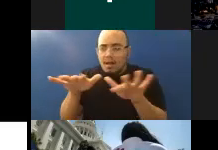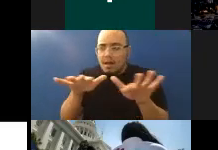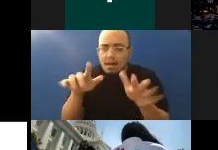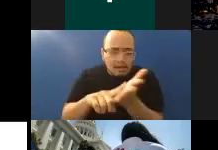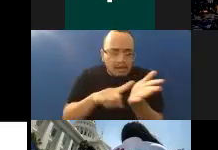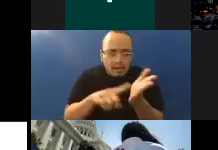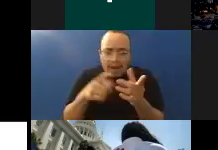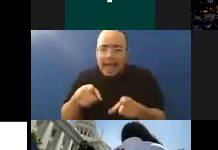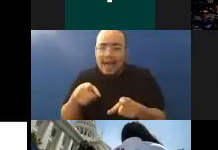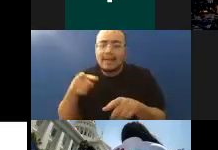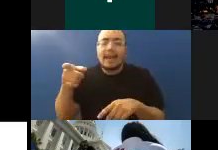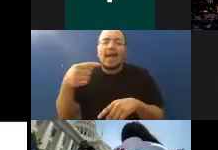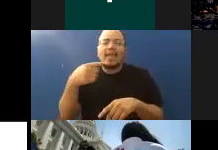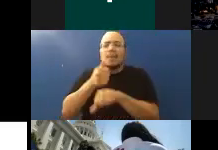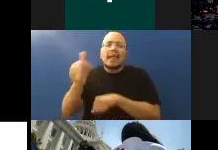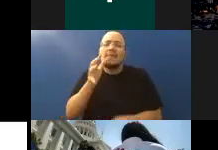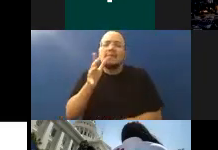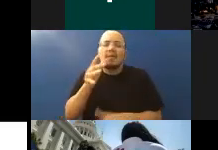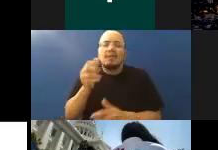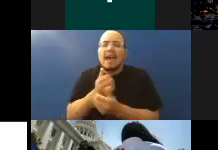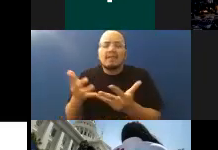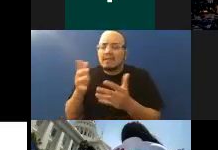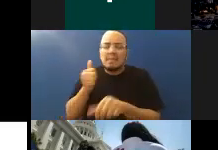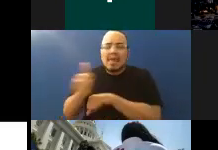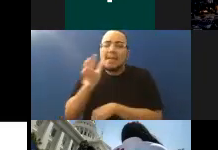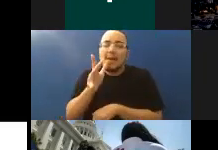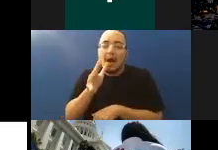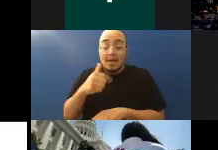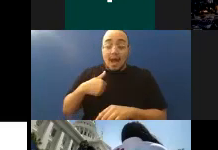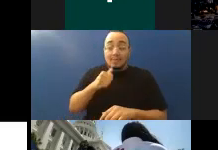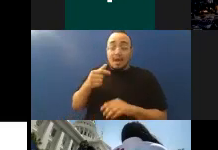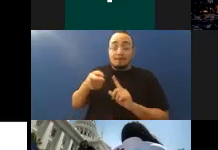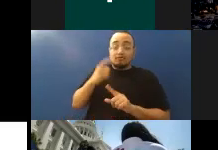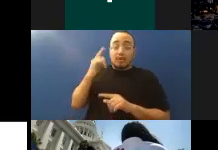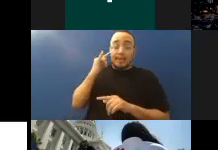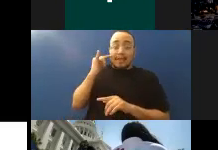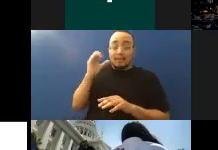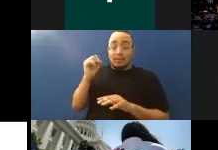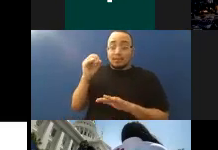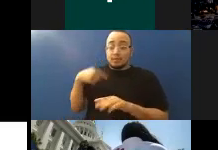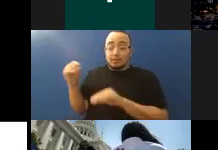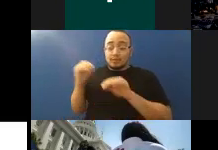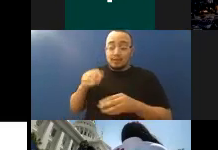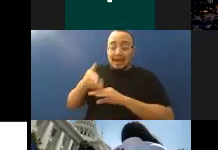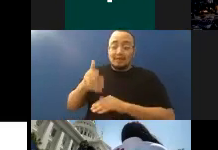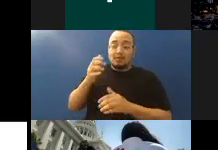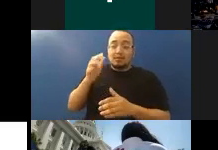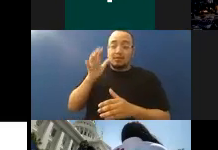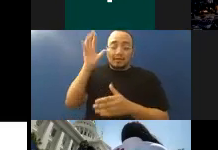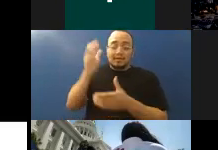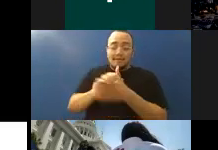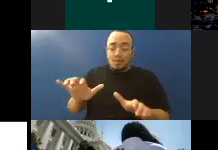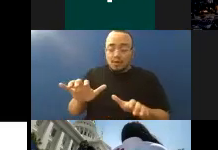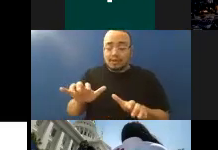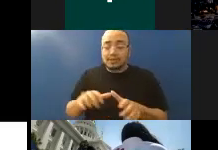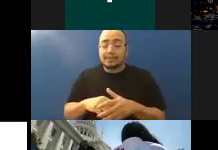Because I'm not from California. Like, we moved to California when my parents got a divorce. And so we're sleeping on my grandma's floor because, you know, my mom's